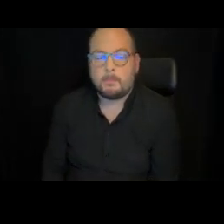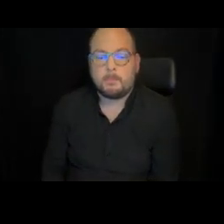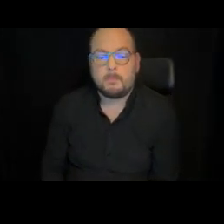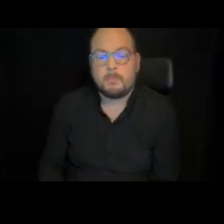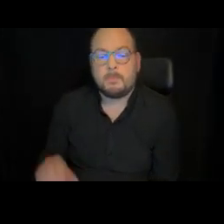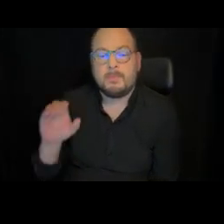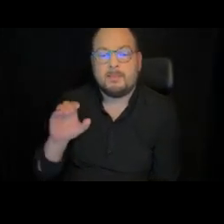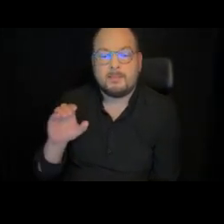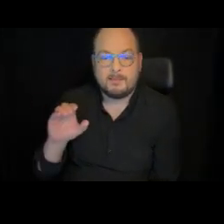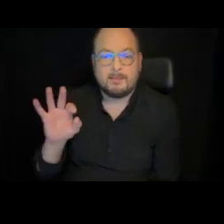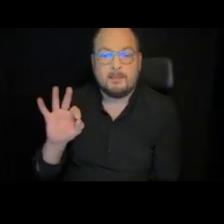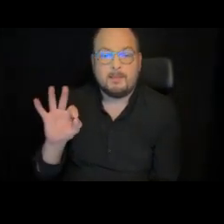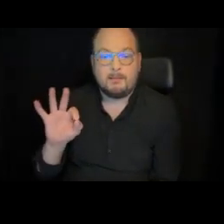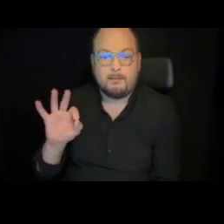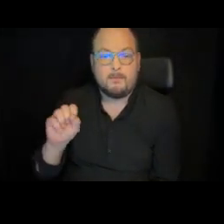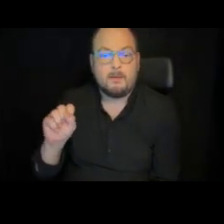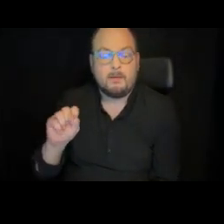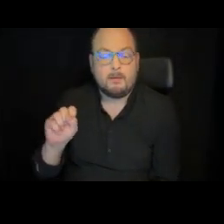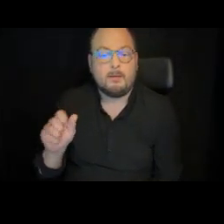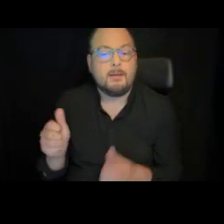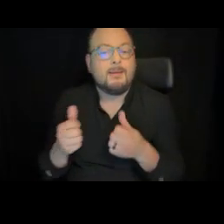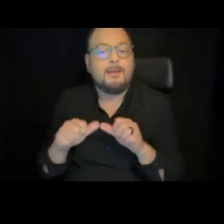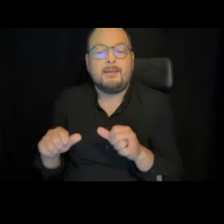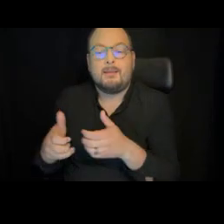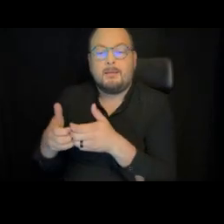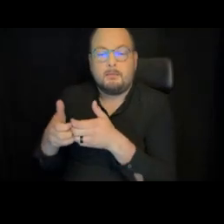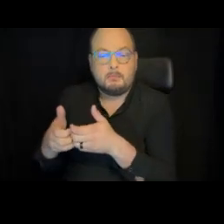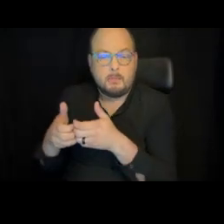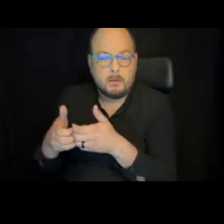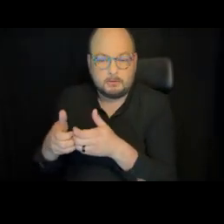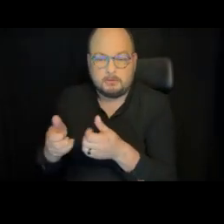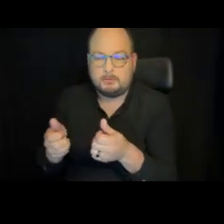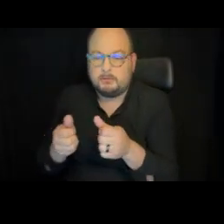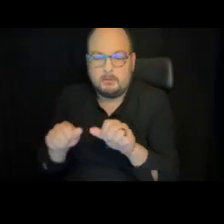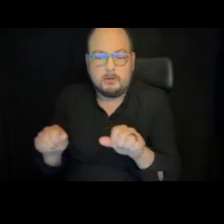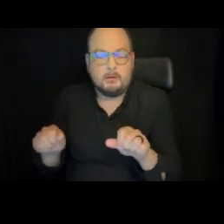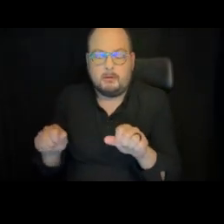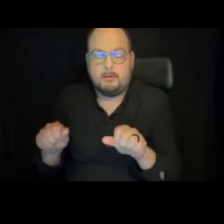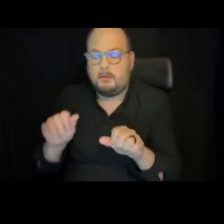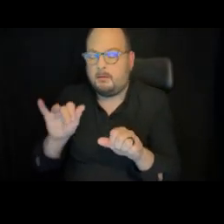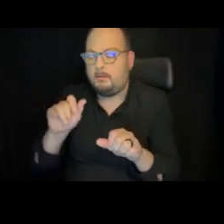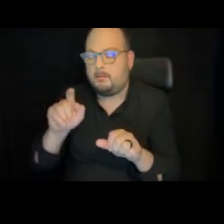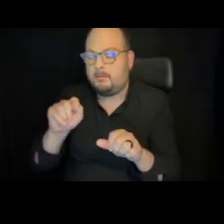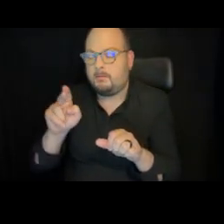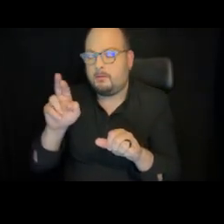CFS for fixtures and appliances may overlap.